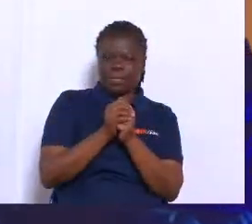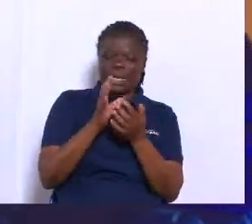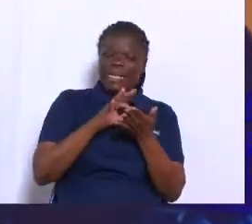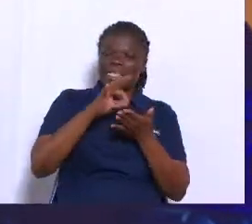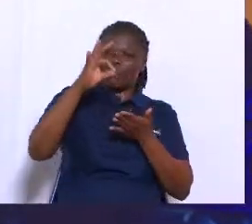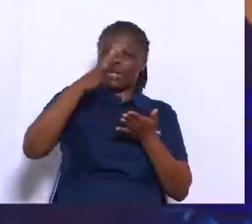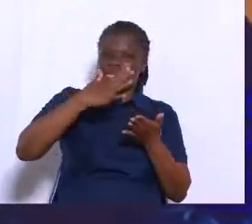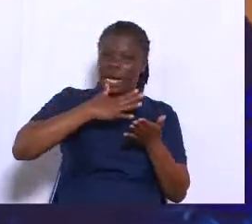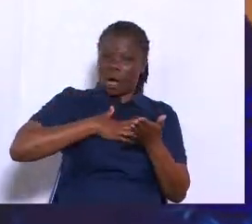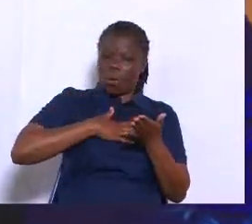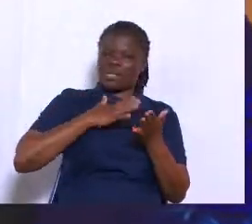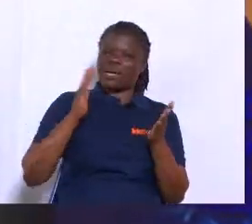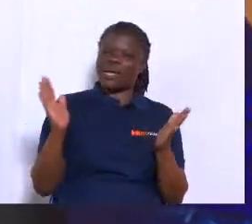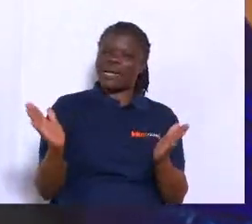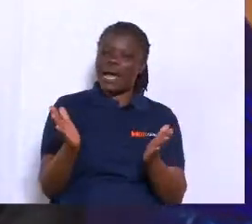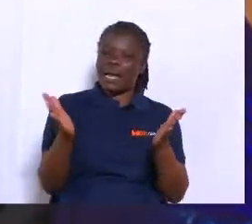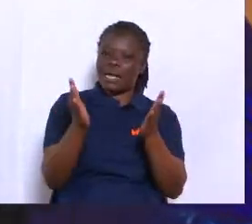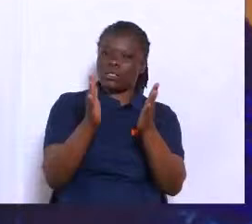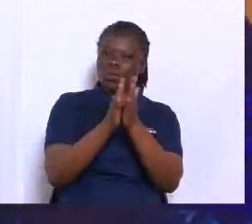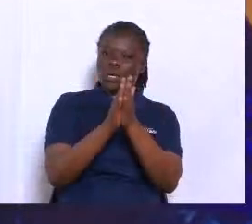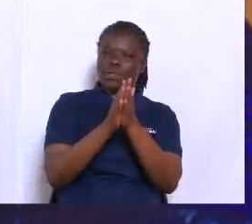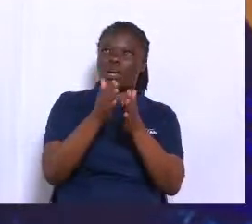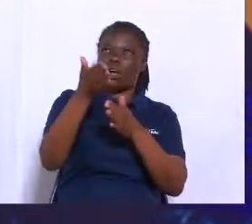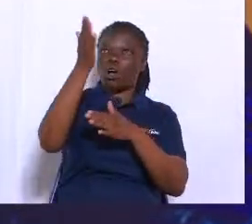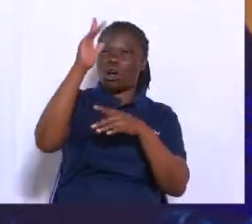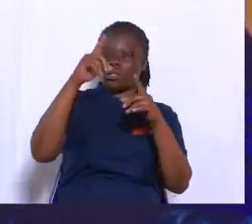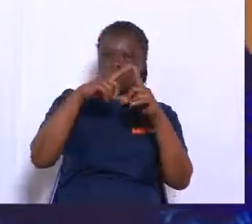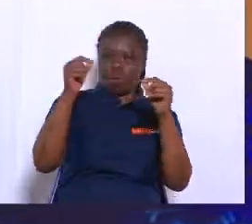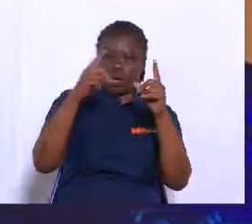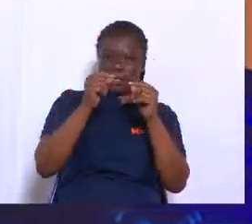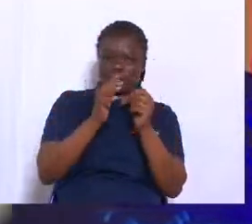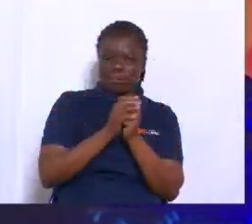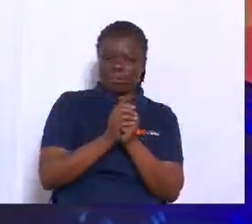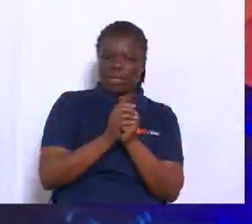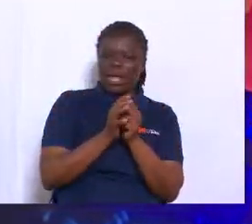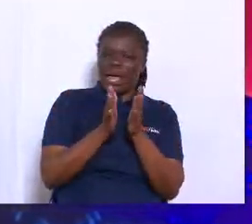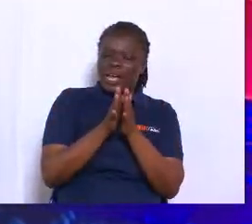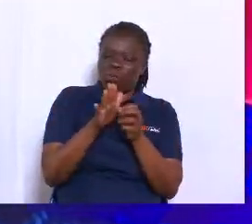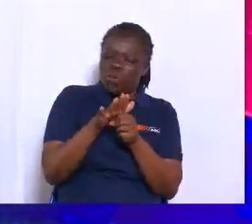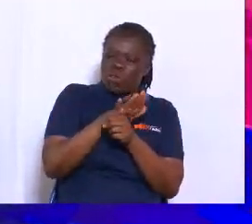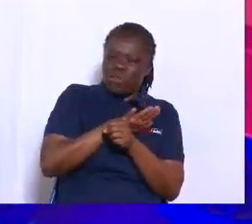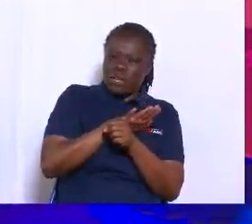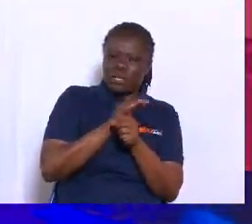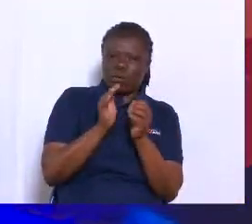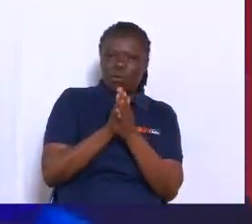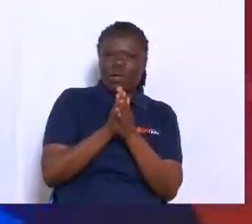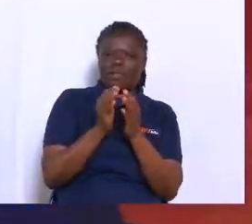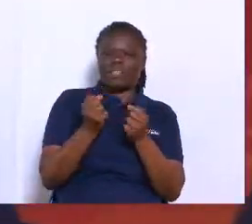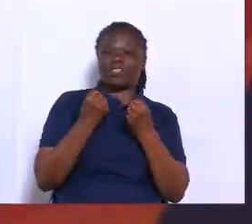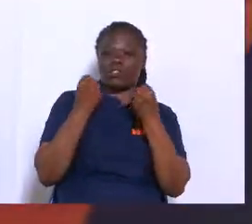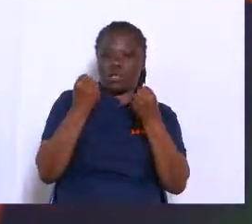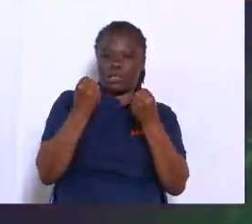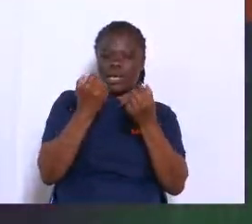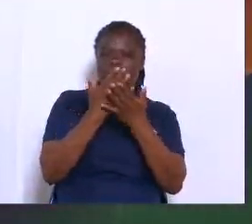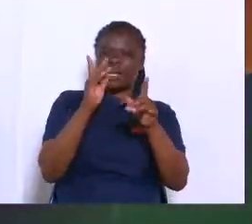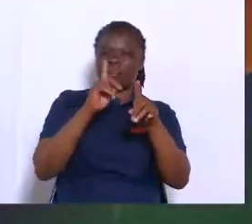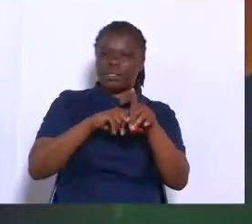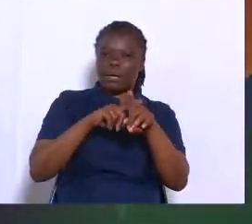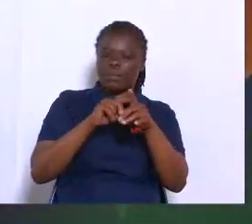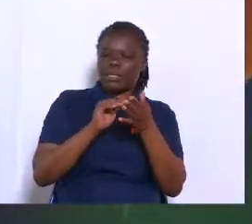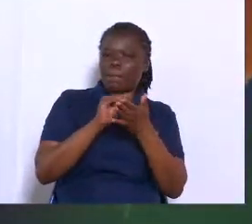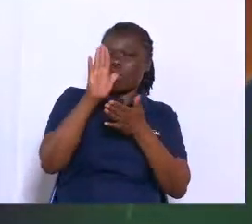spirits are encouraged with God's Word. And we're filled with strength. And sometimes in the